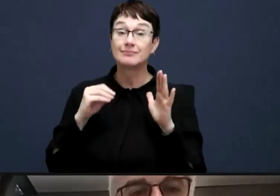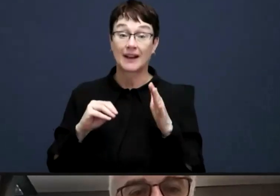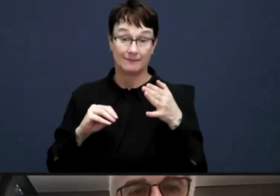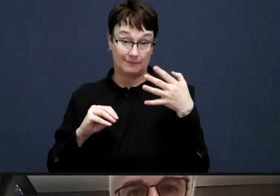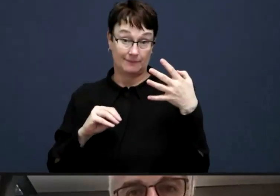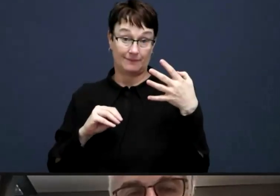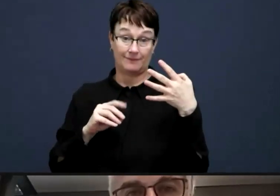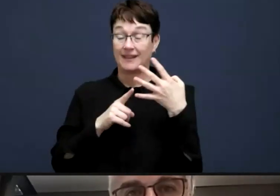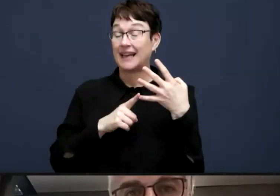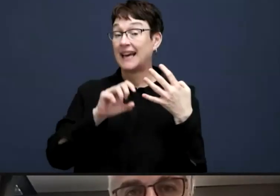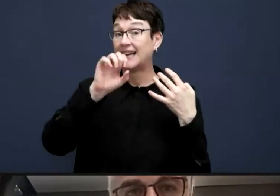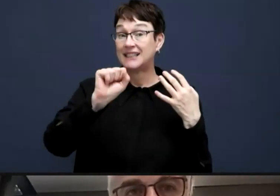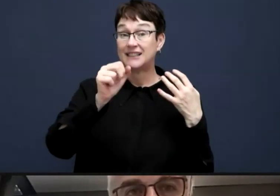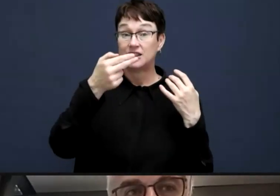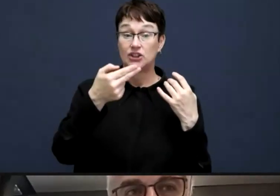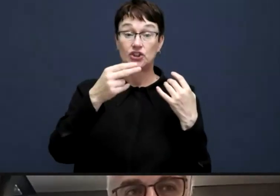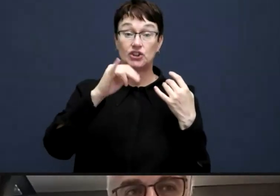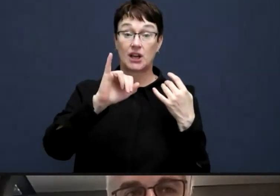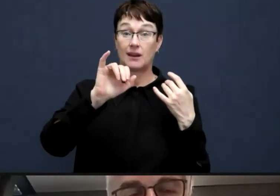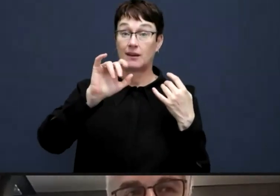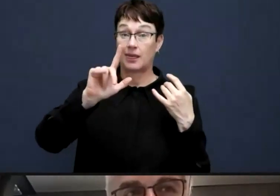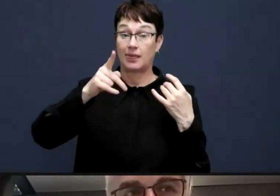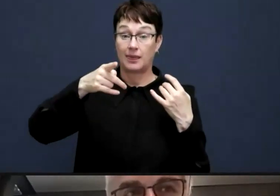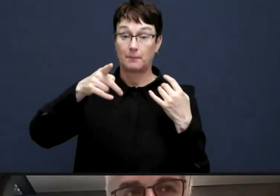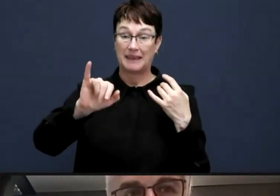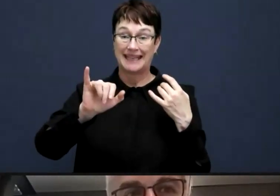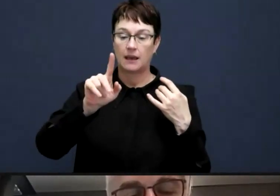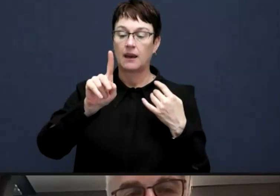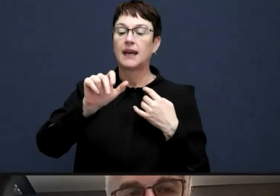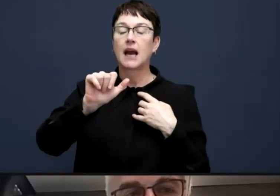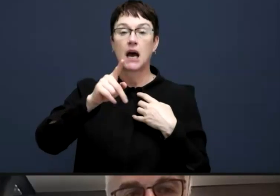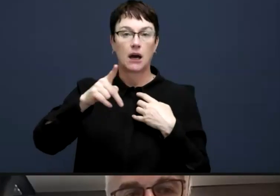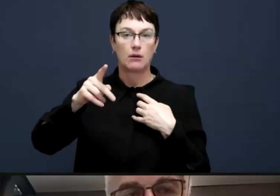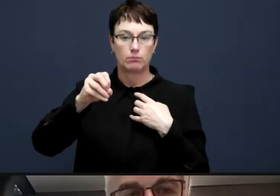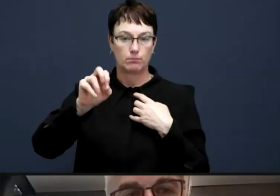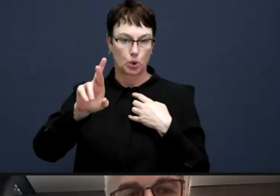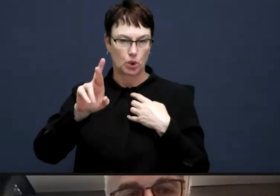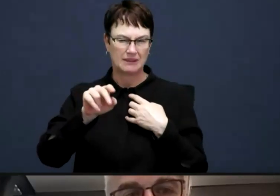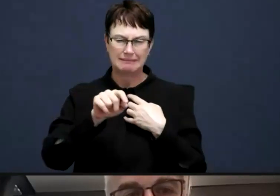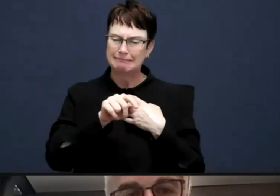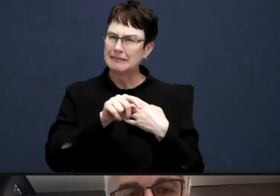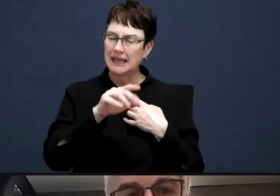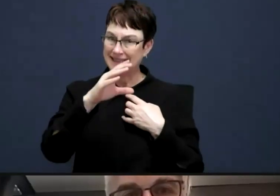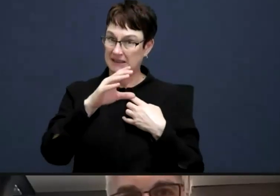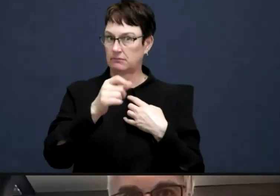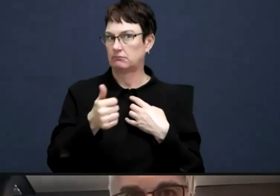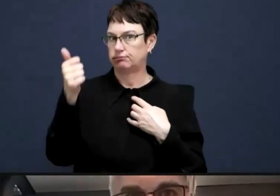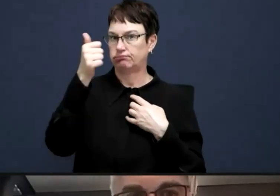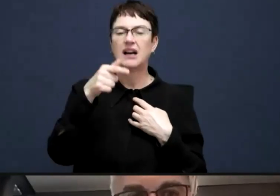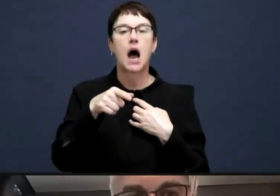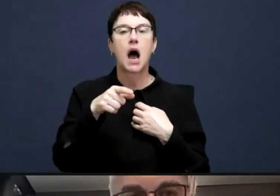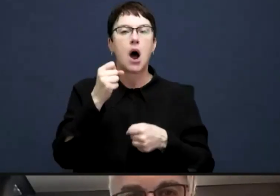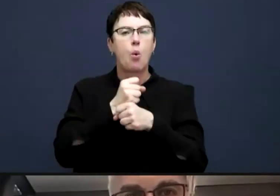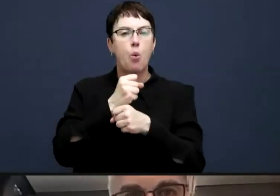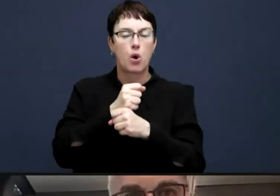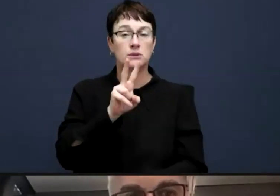Kapoor with us, who is the CEO of 247, or is it 25/7? 24/7, 247. Oh, I say it wrong both